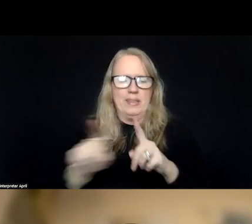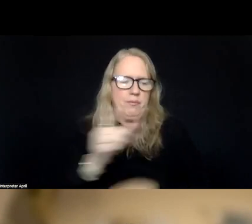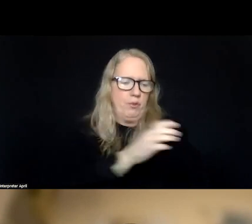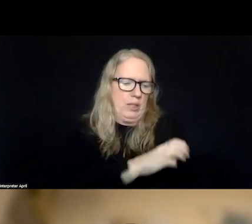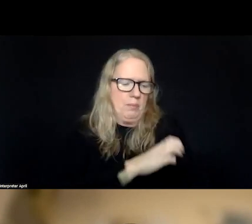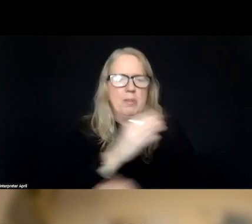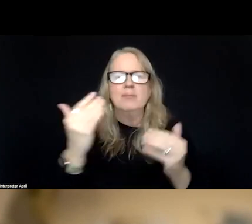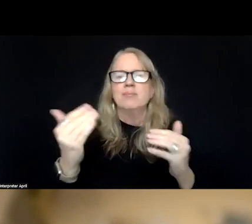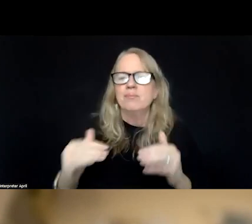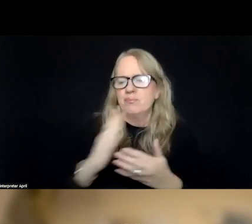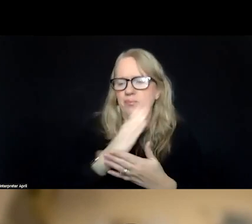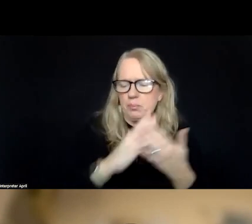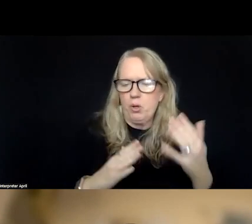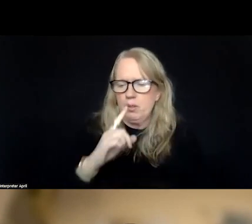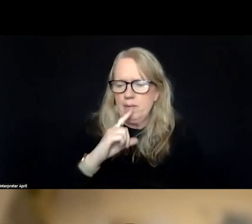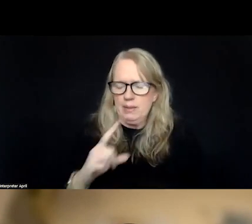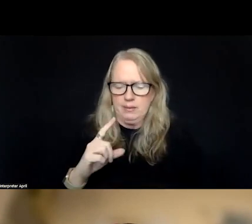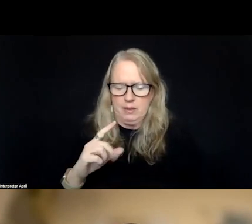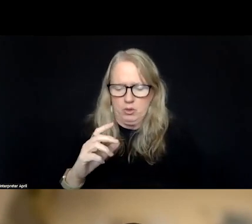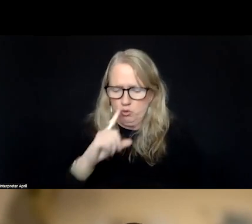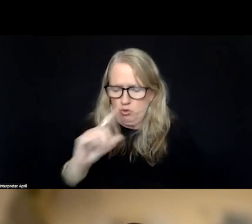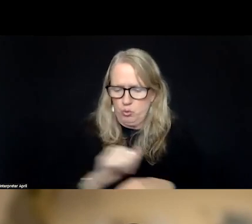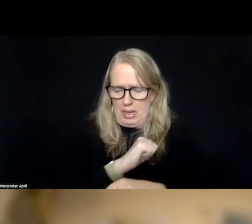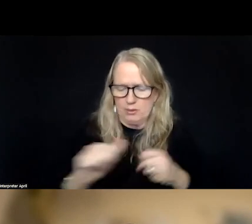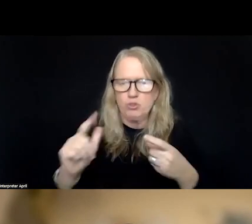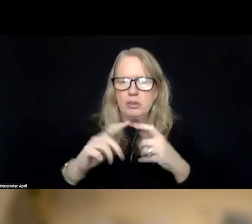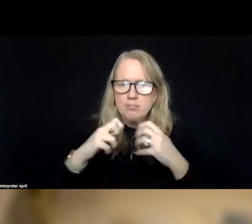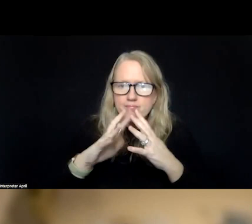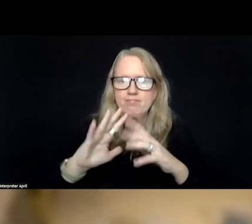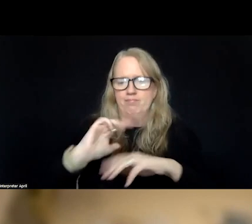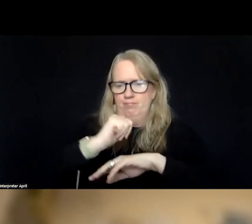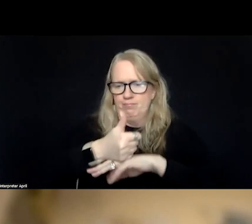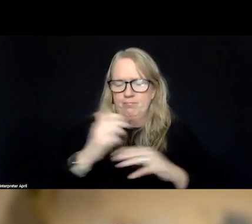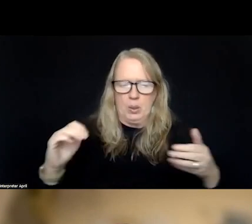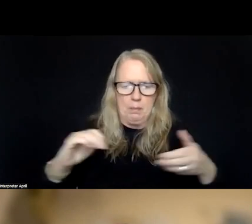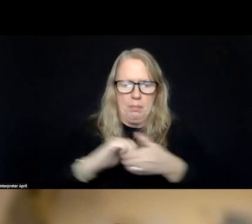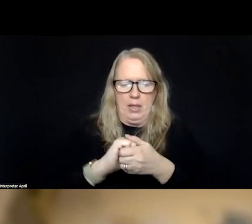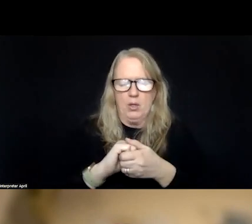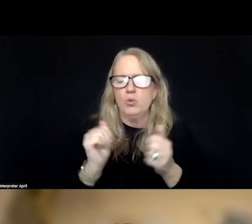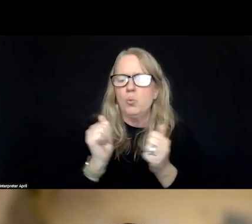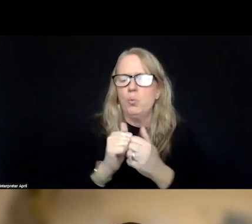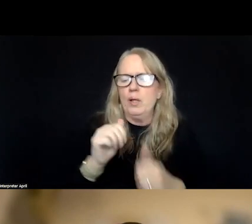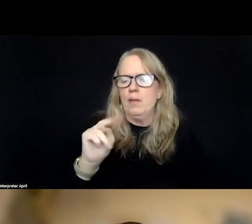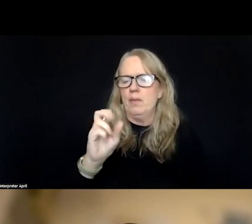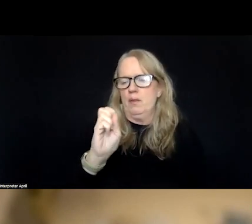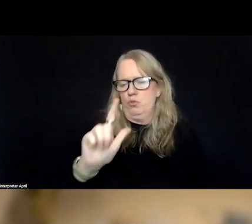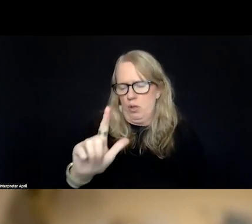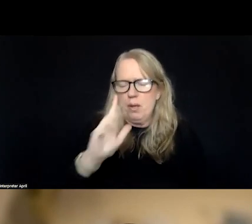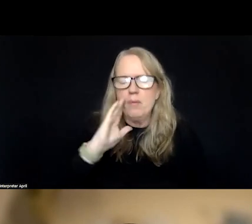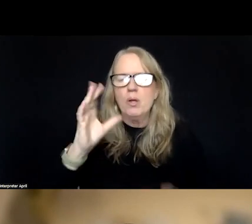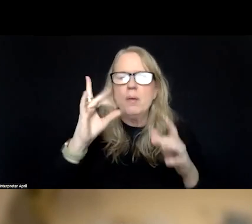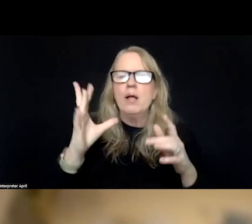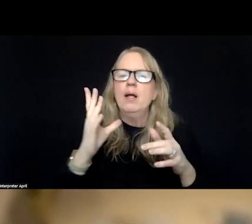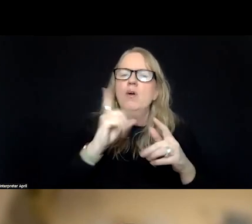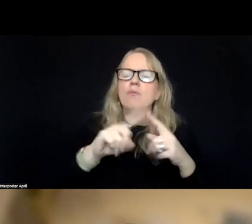phase in this research is to actually implement this paired with a novel crisis prevention program for